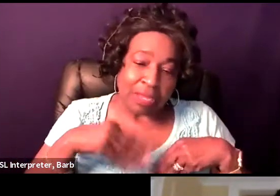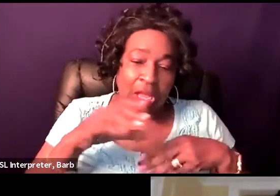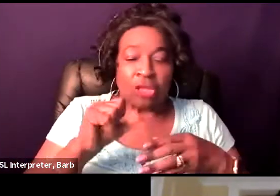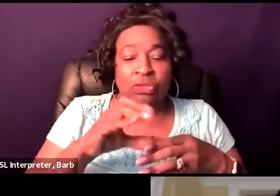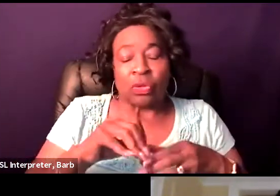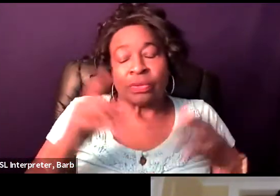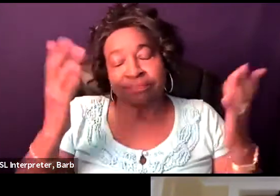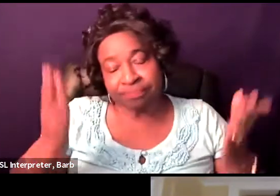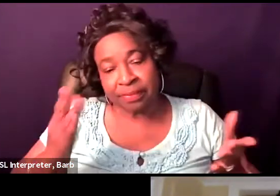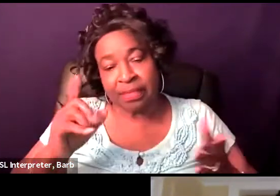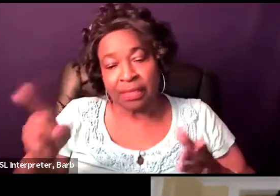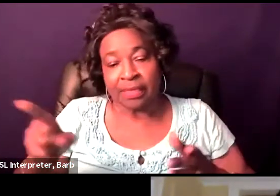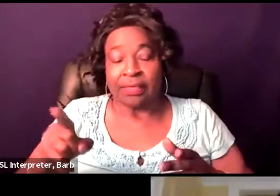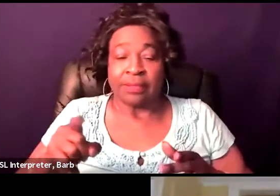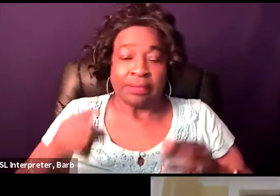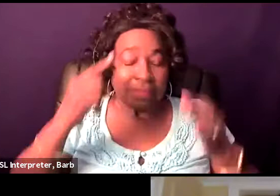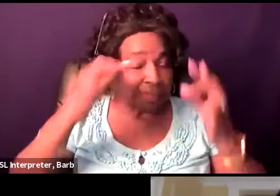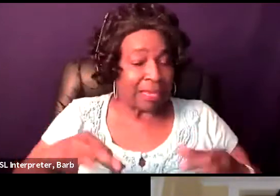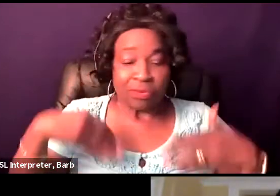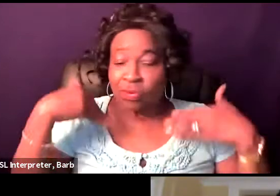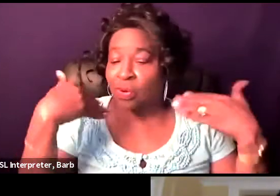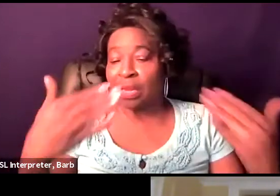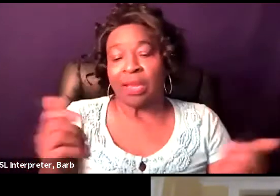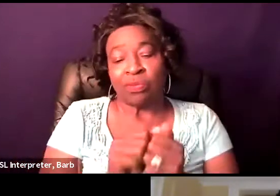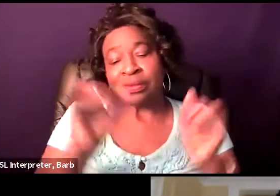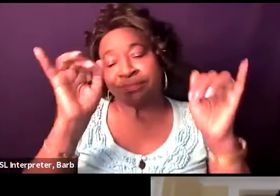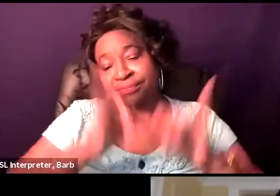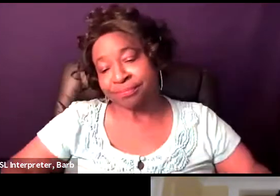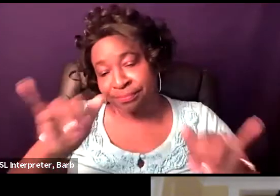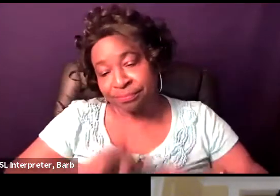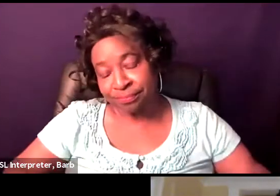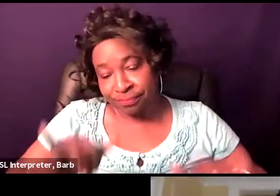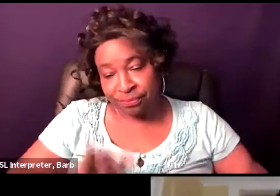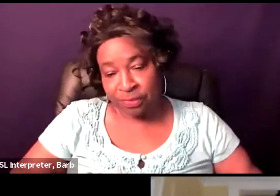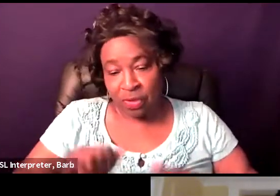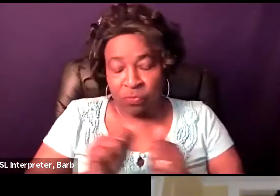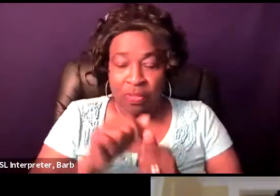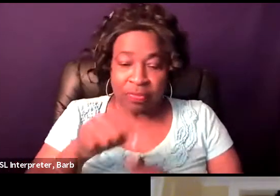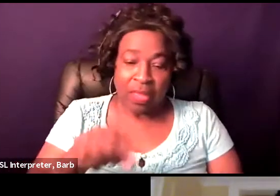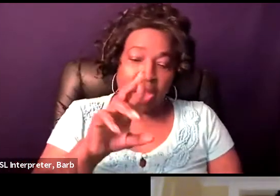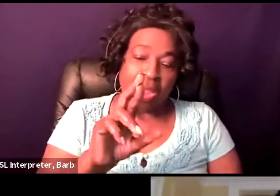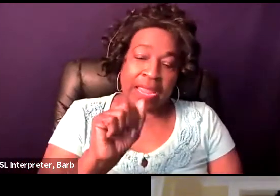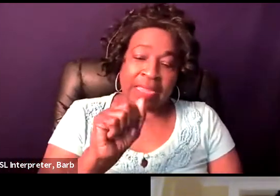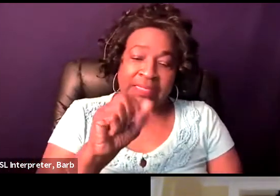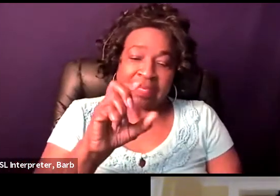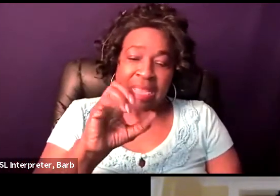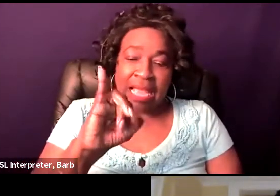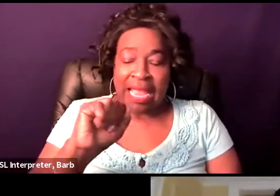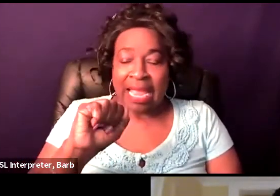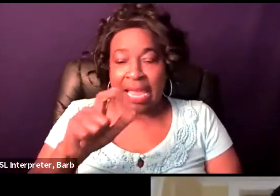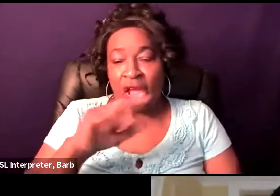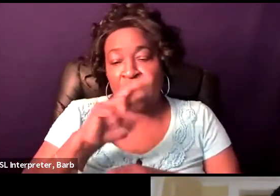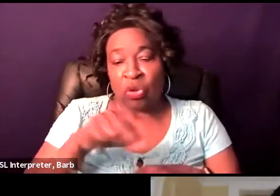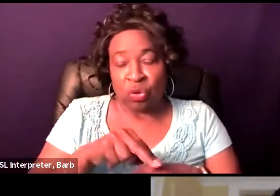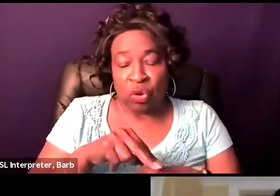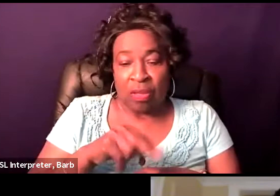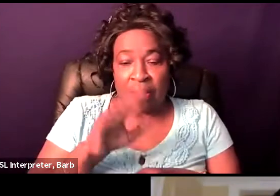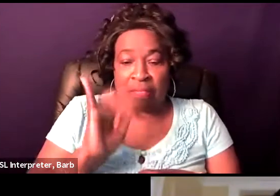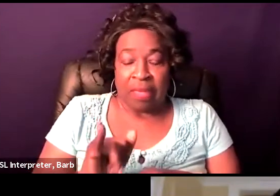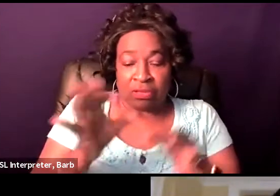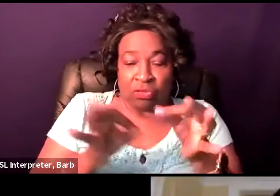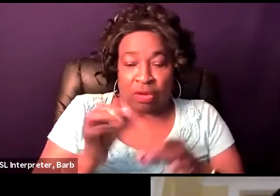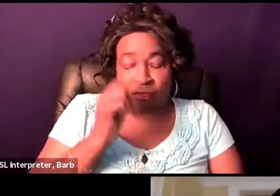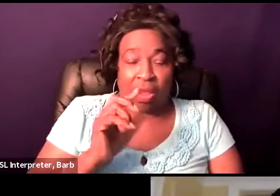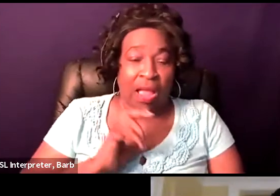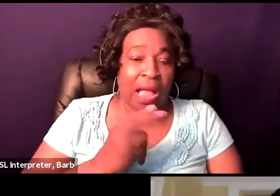deferring to the norm, to the racial gendered norm there. So that is instructive for us that